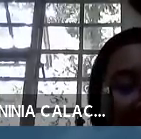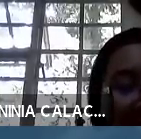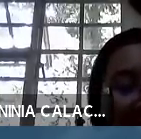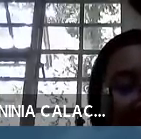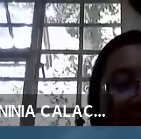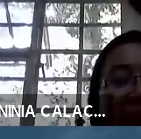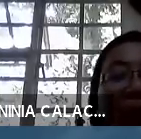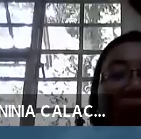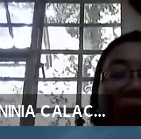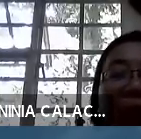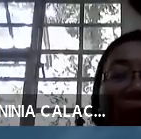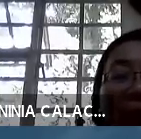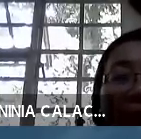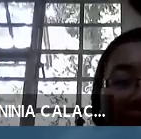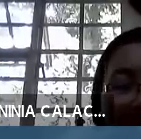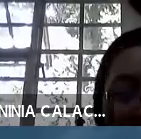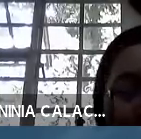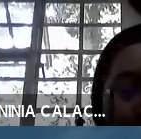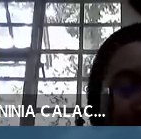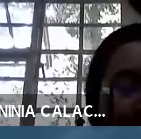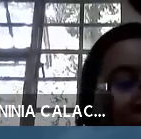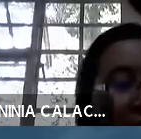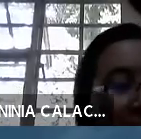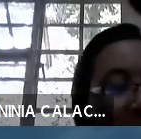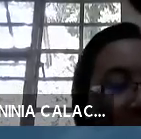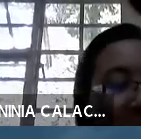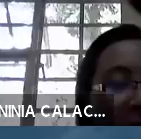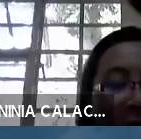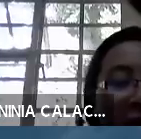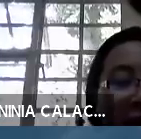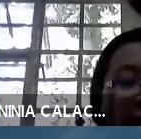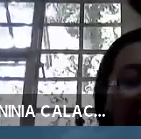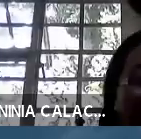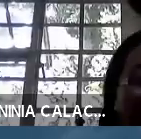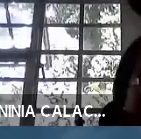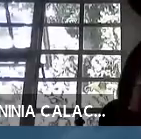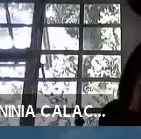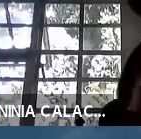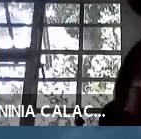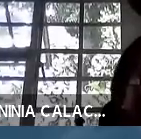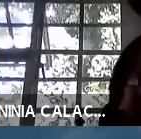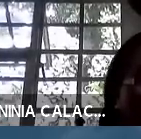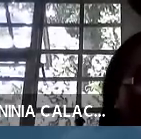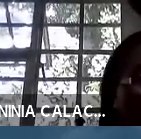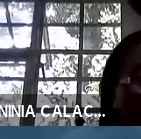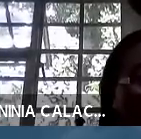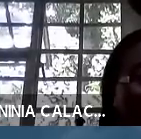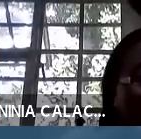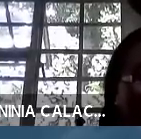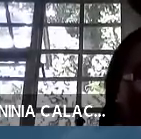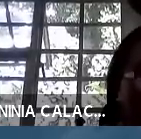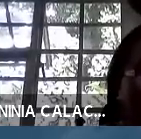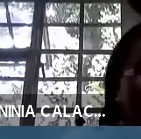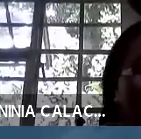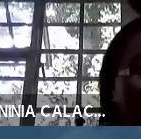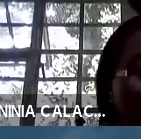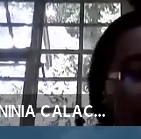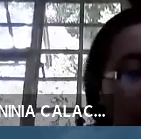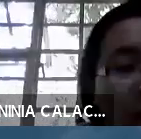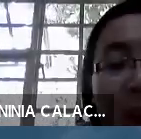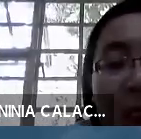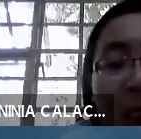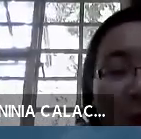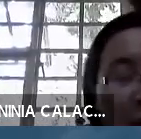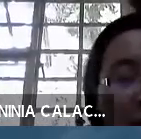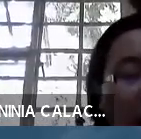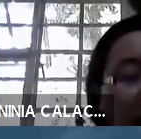with you. But let me apply my major, which is mathematics, and I would like to divide it into three. And that's today,